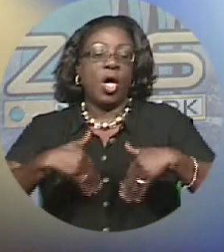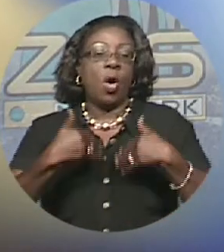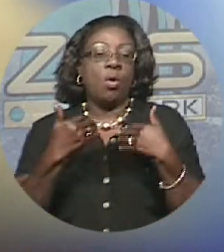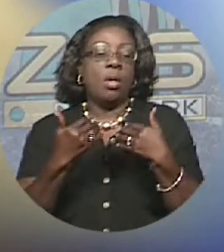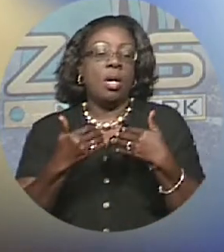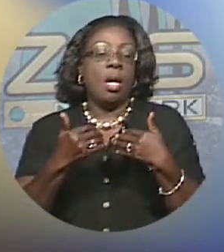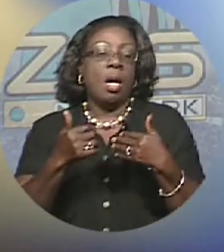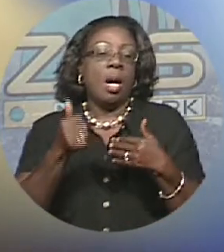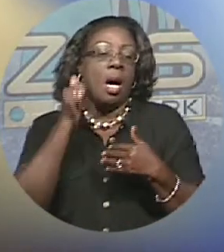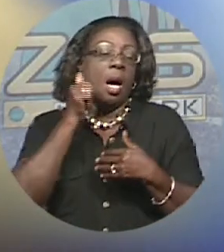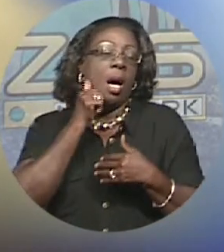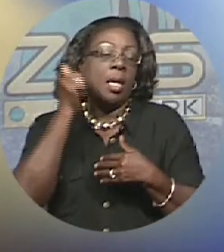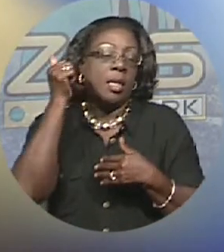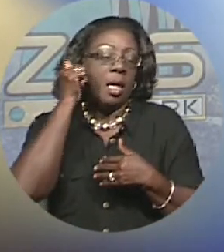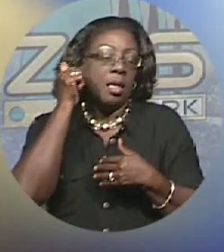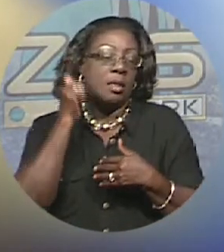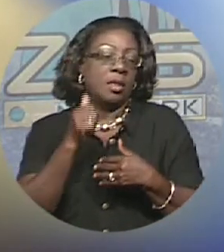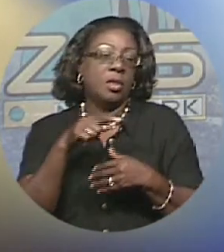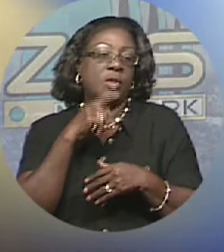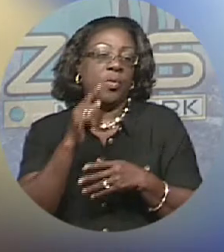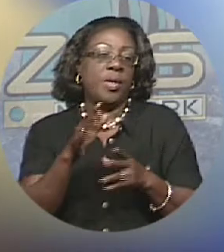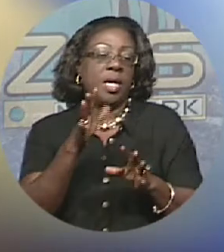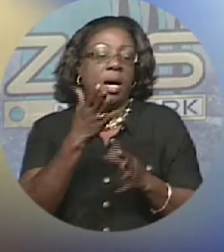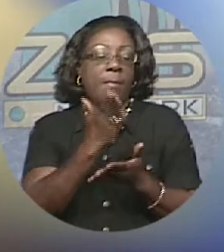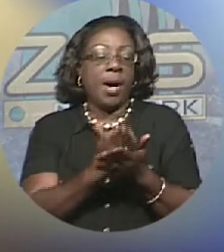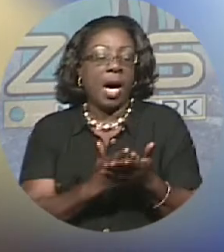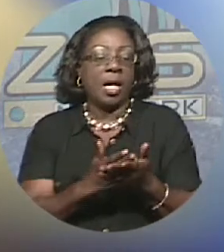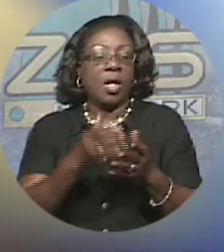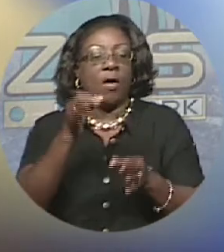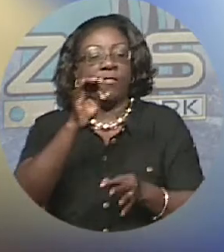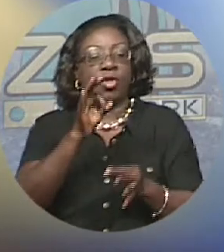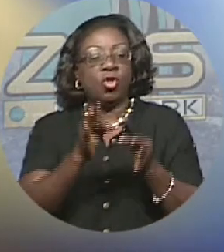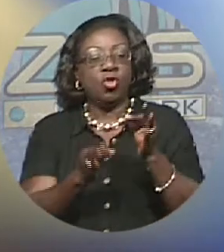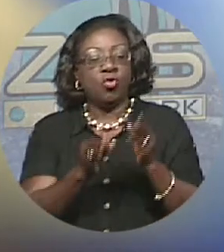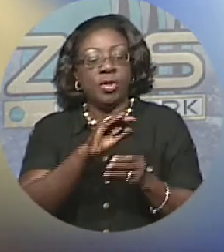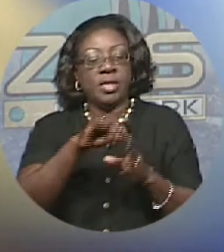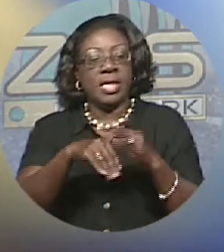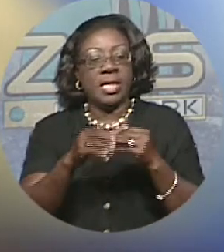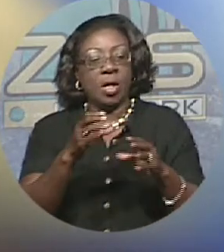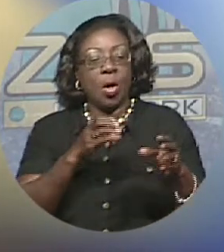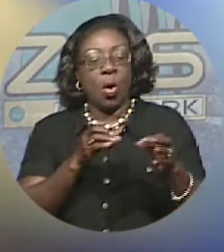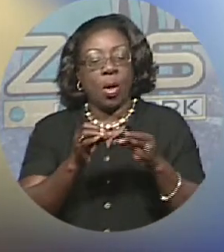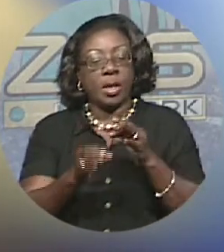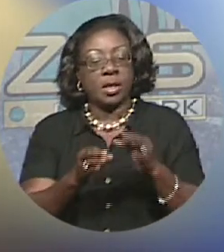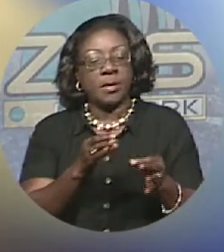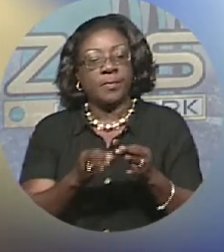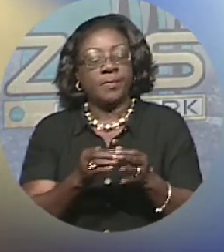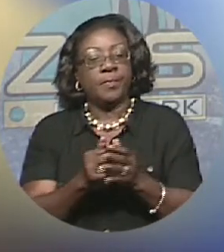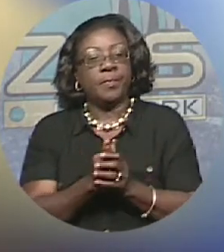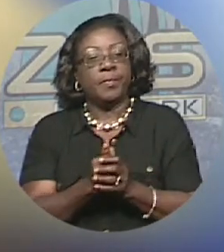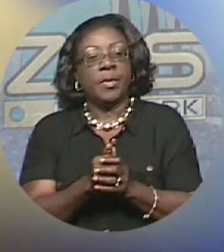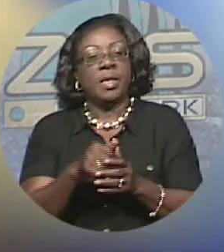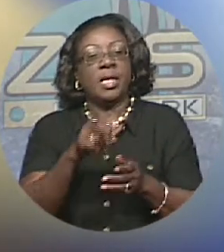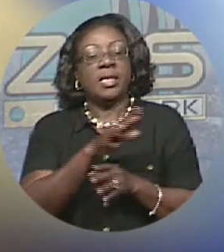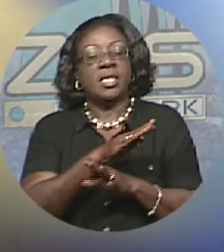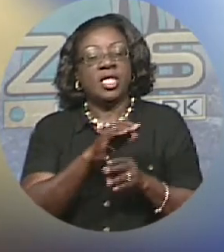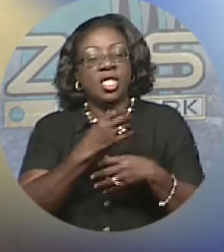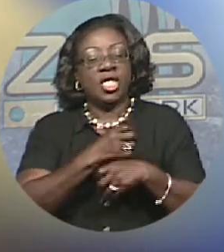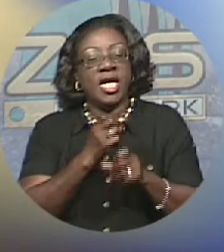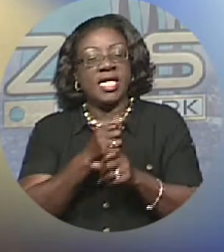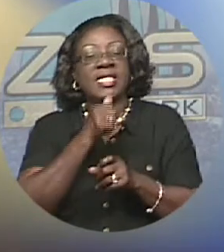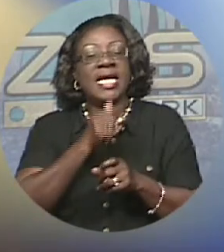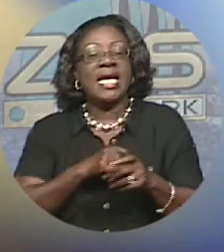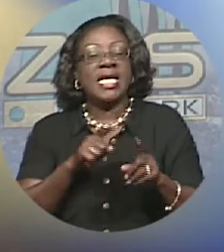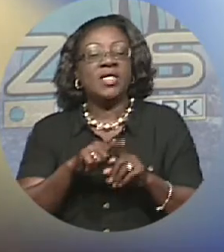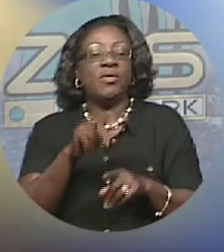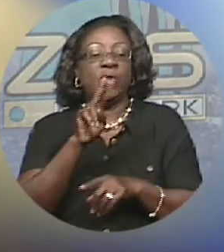to participate in the administration of justice nationwide, while the Jurors Amendment Bill stipulates that jurors be between 21 and 70 years